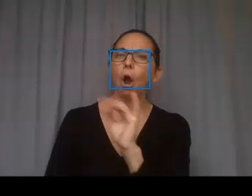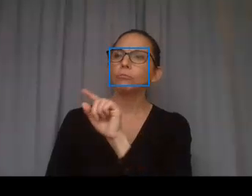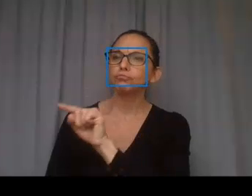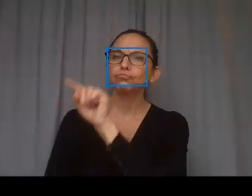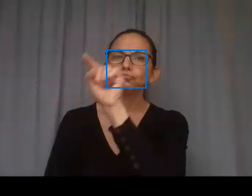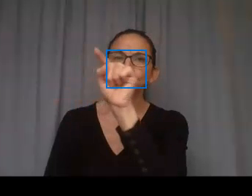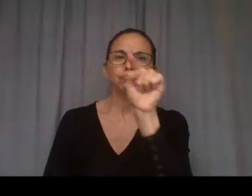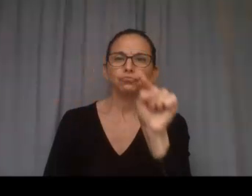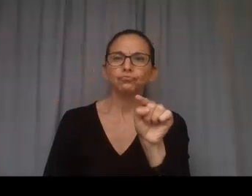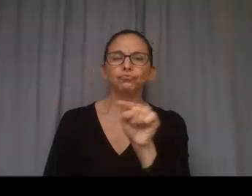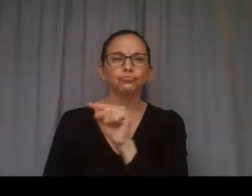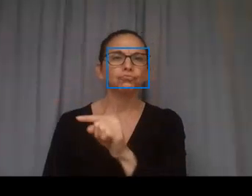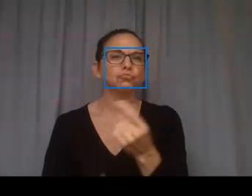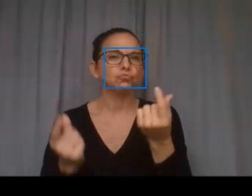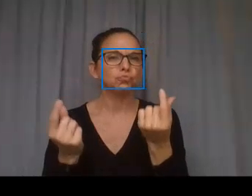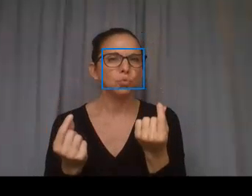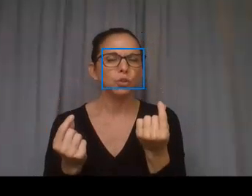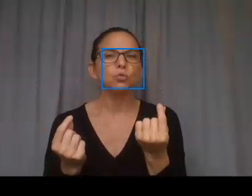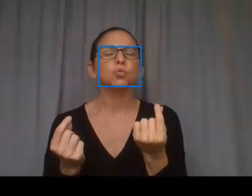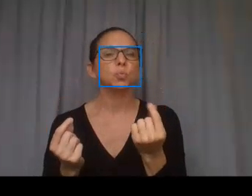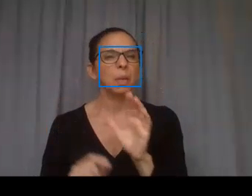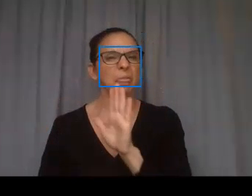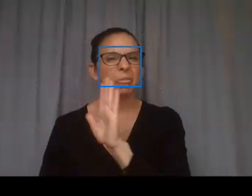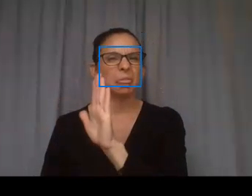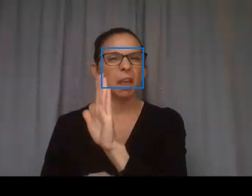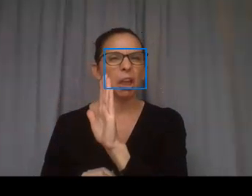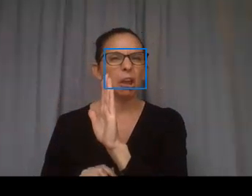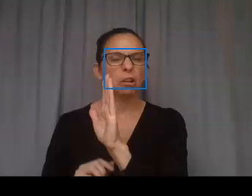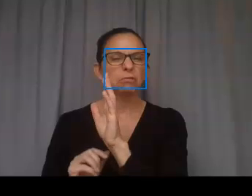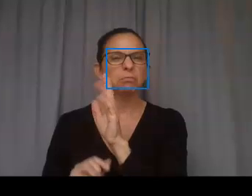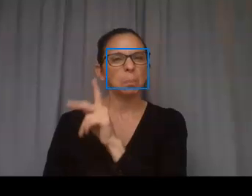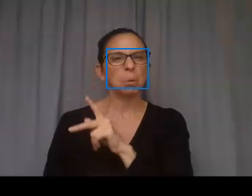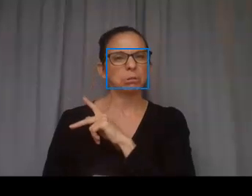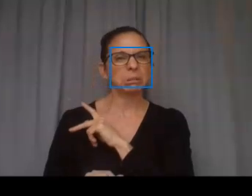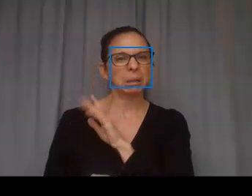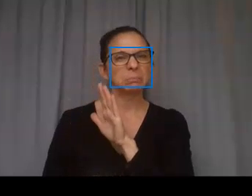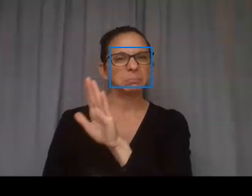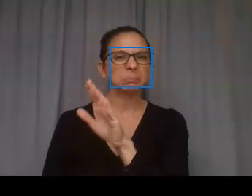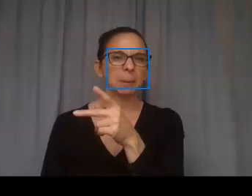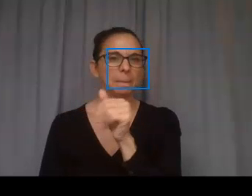test about the characteristics of the Paleolithic era.